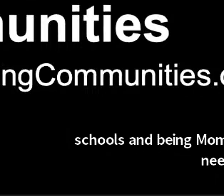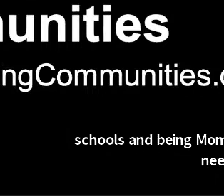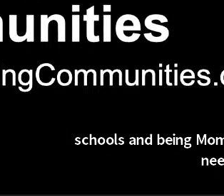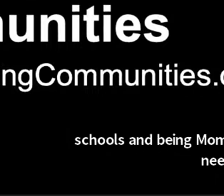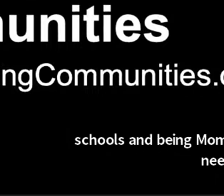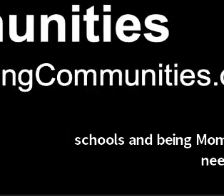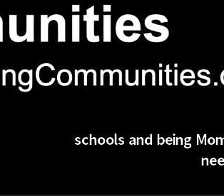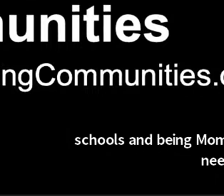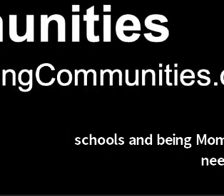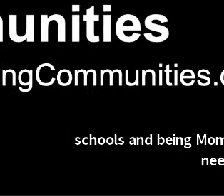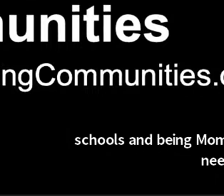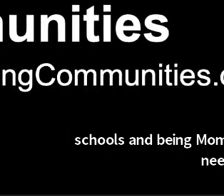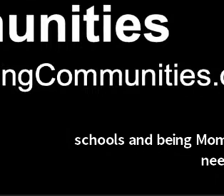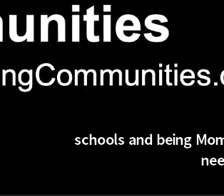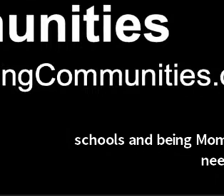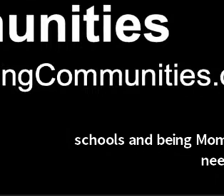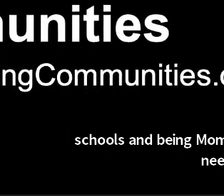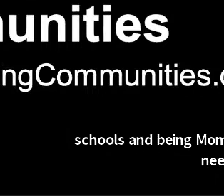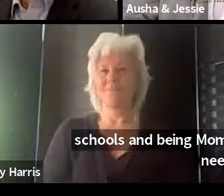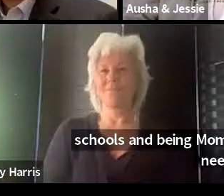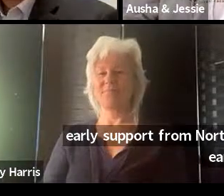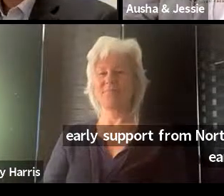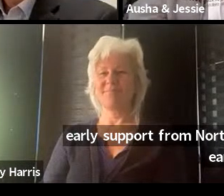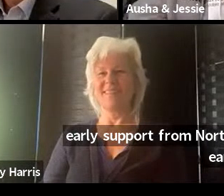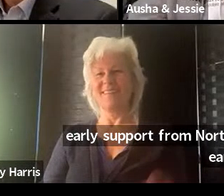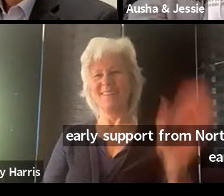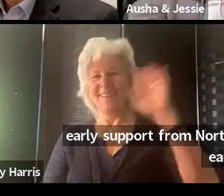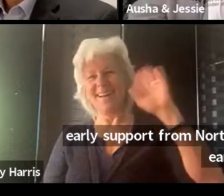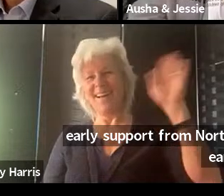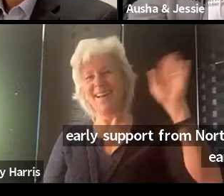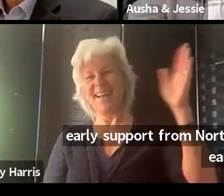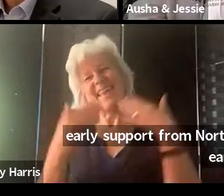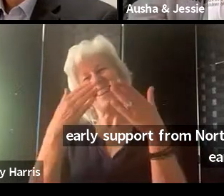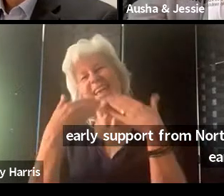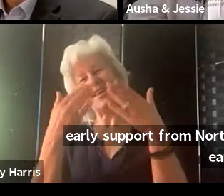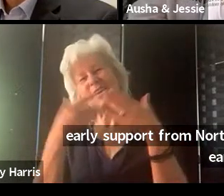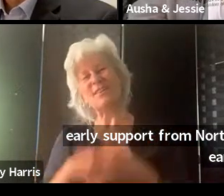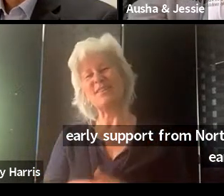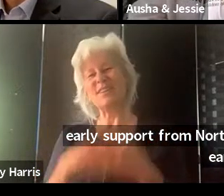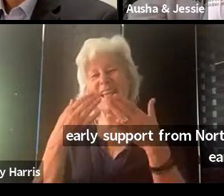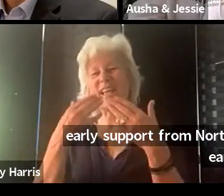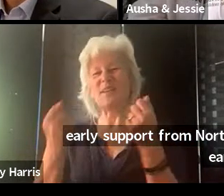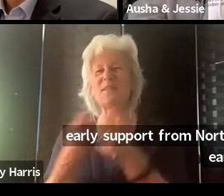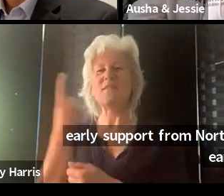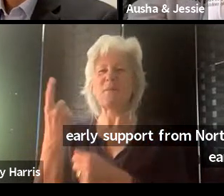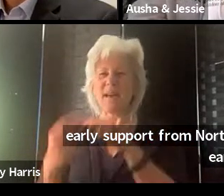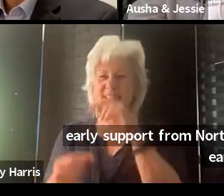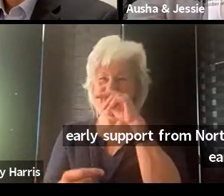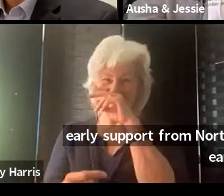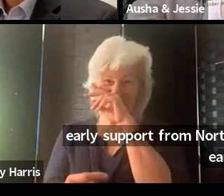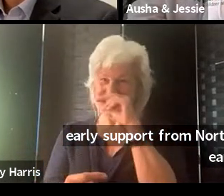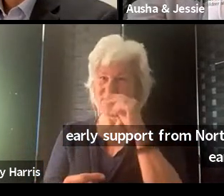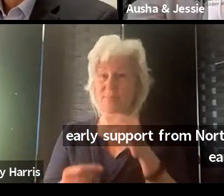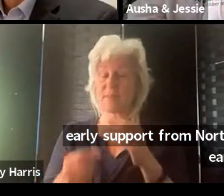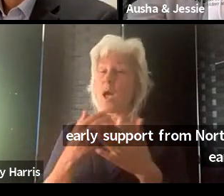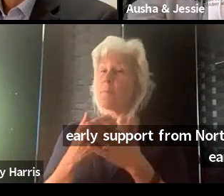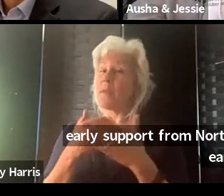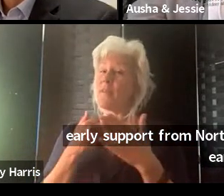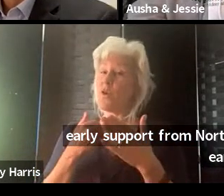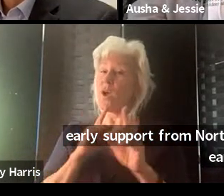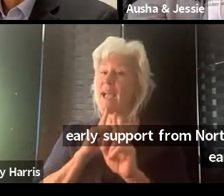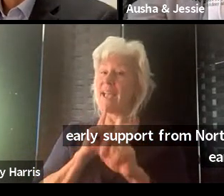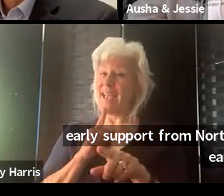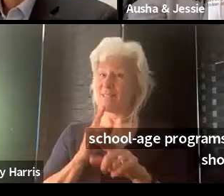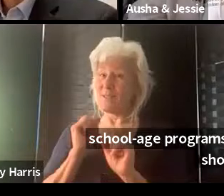questions. Welcome, Christine. Hi, thank you, Laura. Thank you, everyone. Before I answer